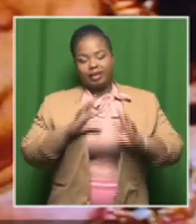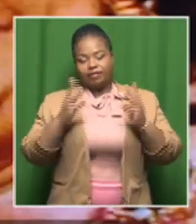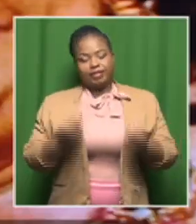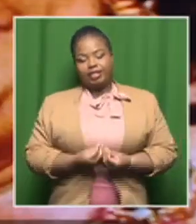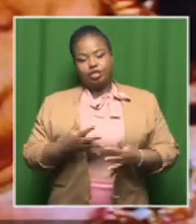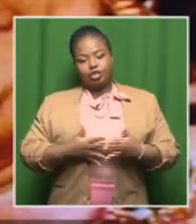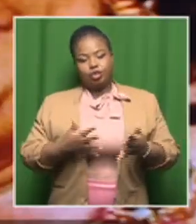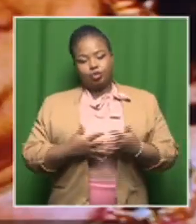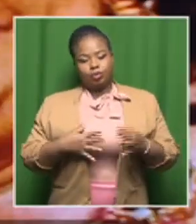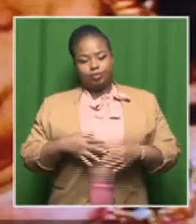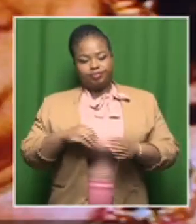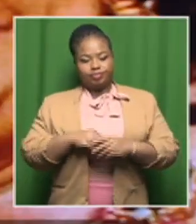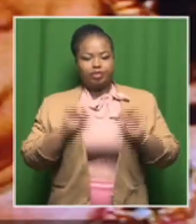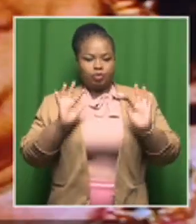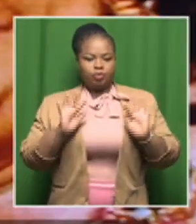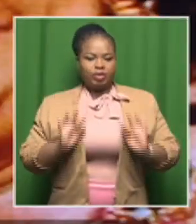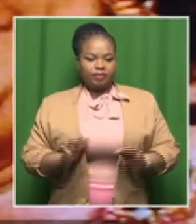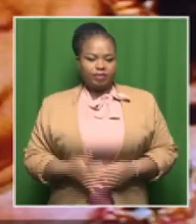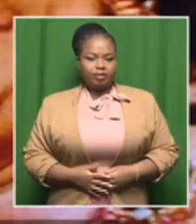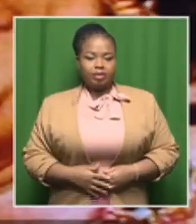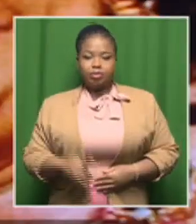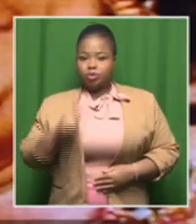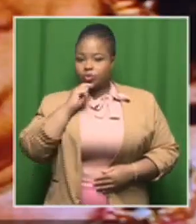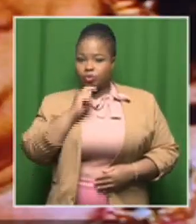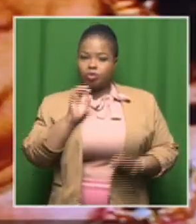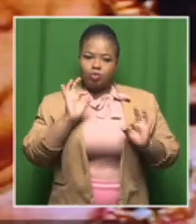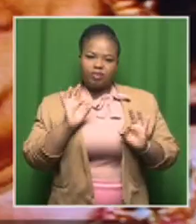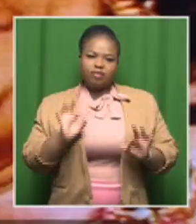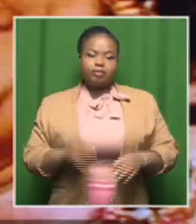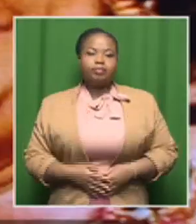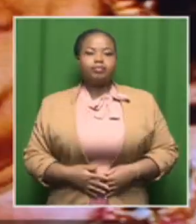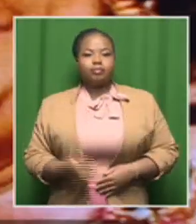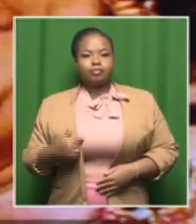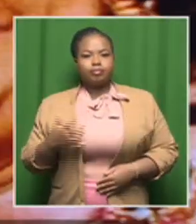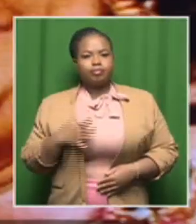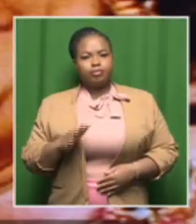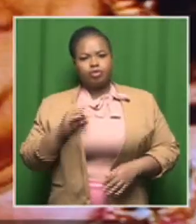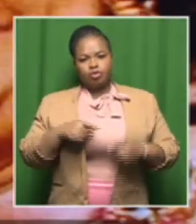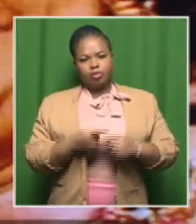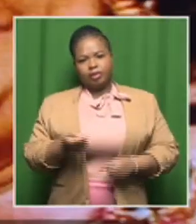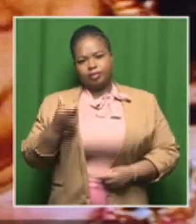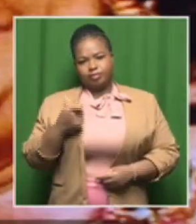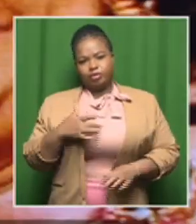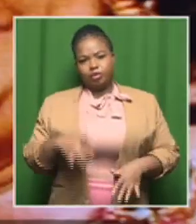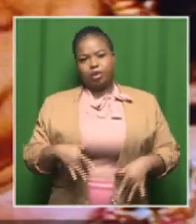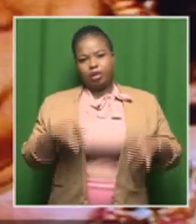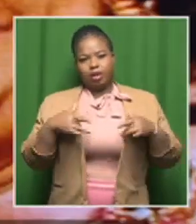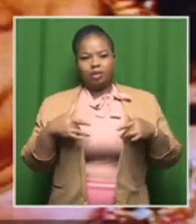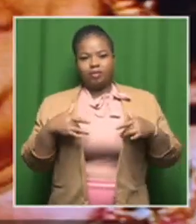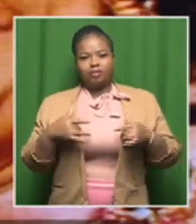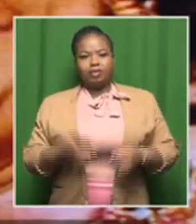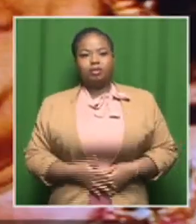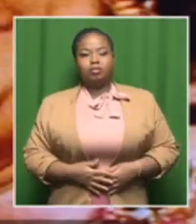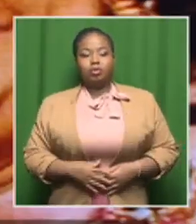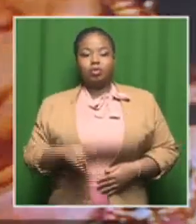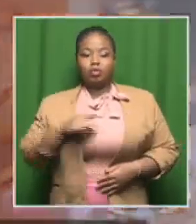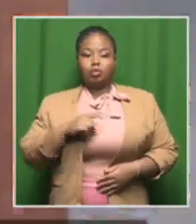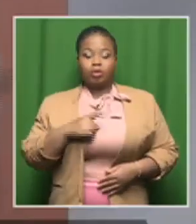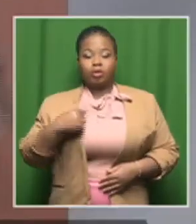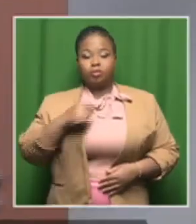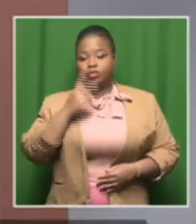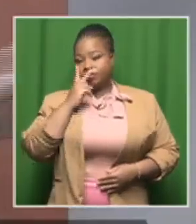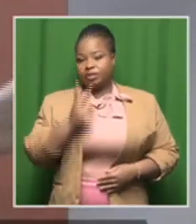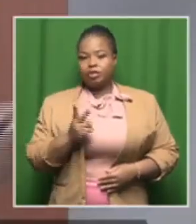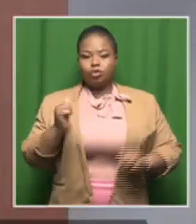and that's what's just so wonderful. It really, really is wonderful. I want to talk a little bit about you and your life, because, you know, we've seen you